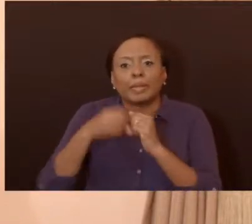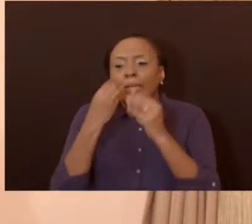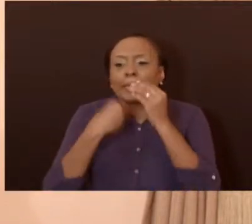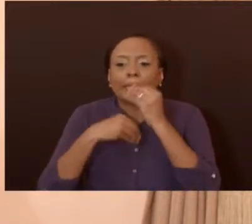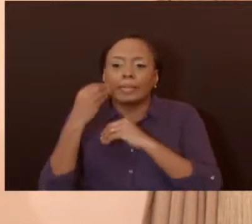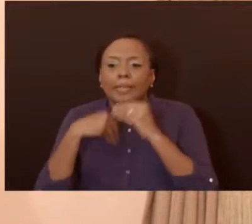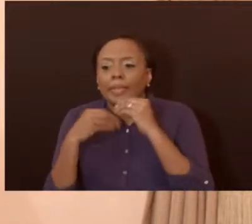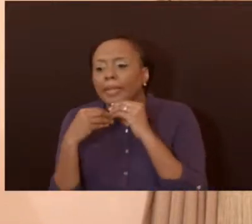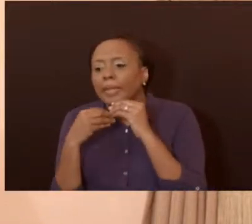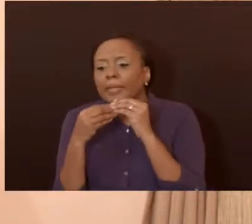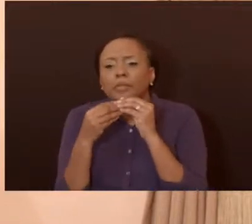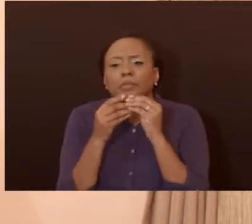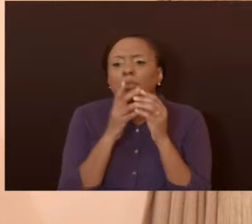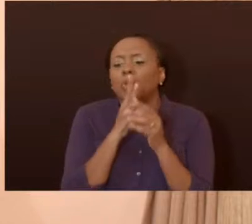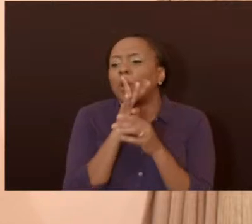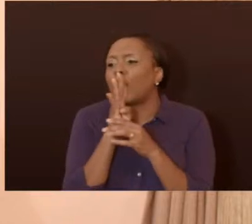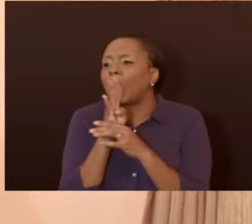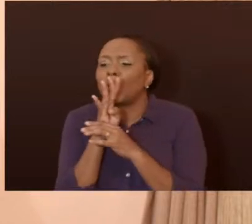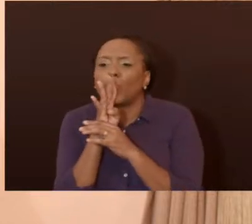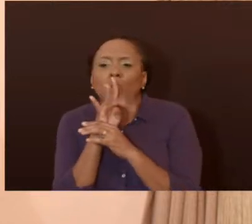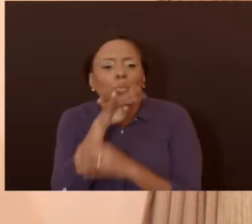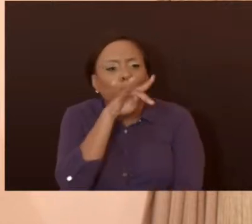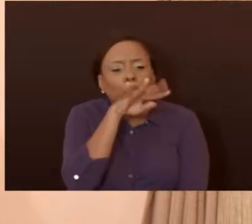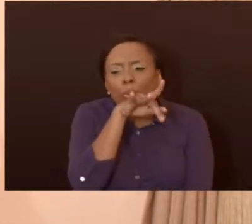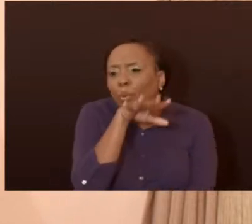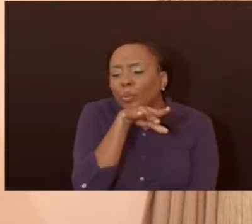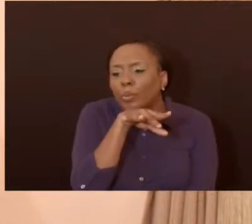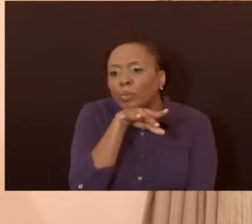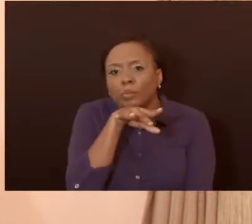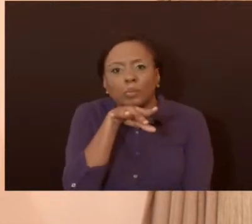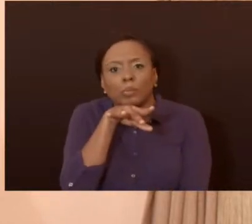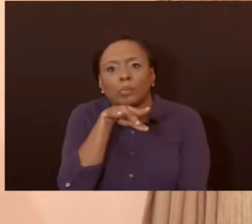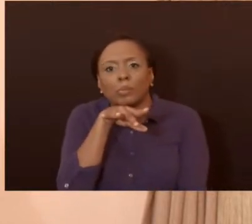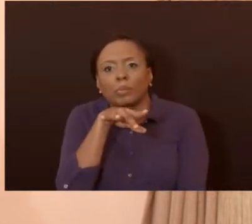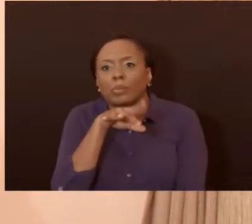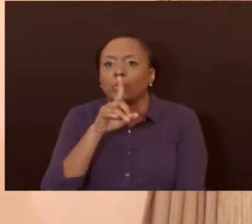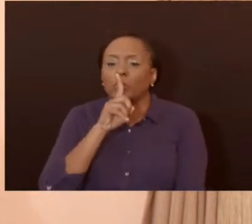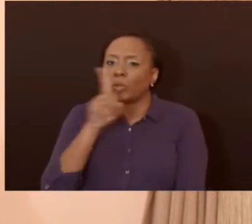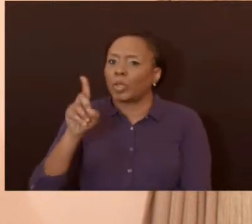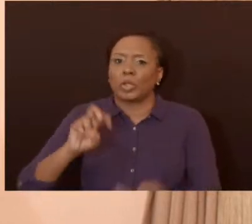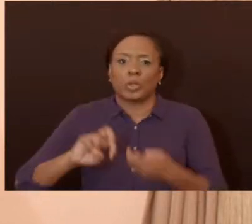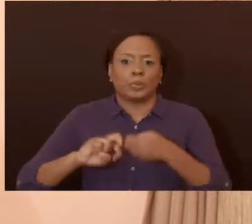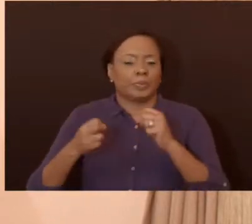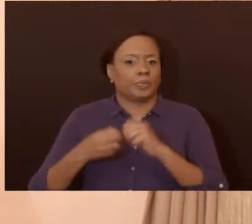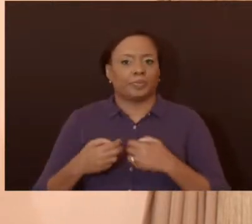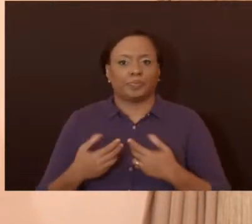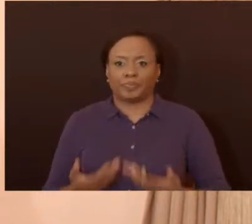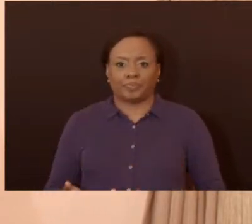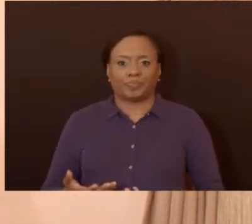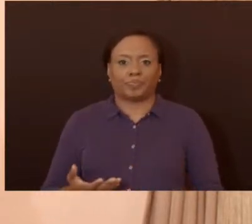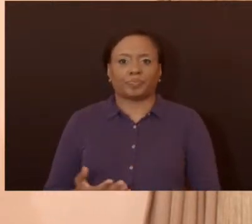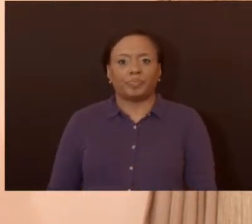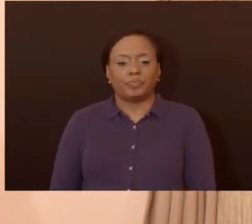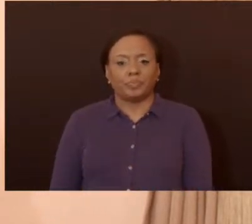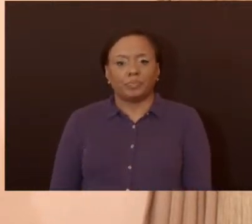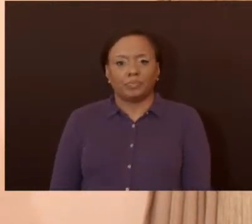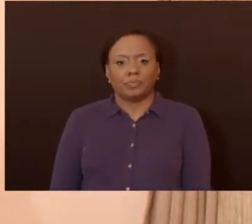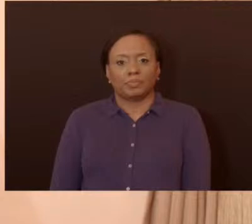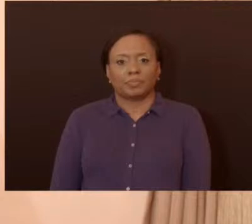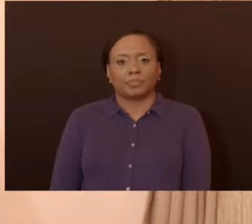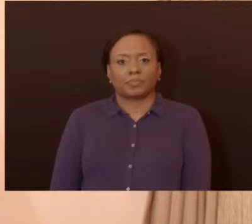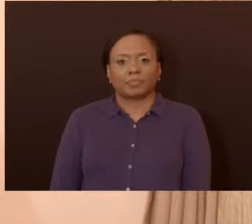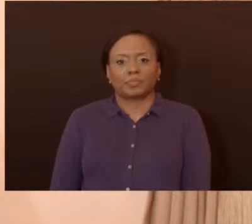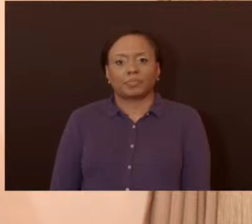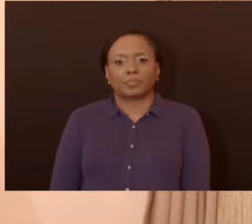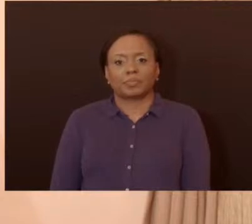where people congregate close together are causing us significant concern. As you have heard, we've been